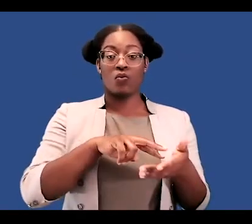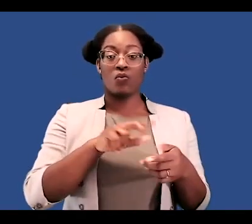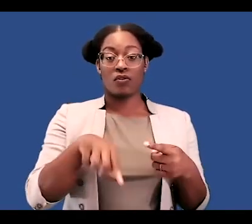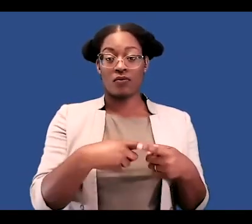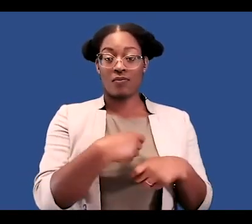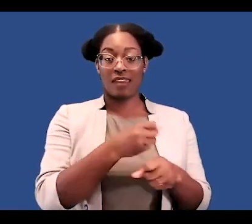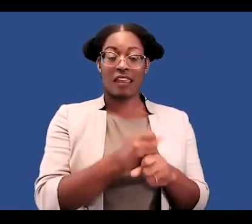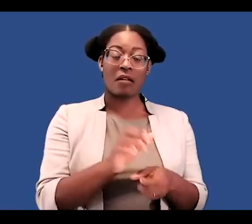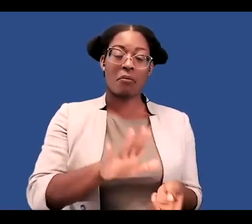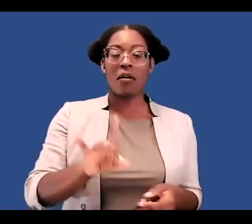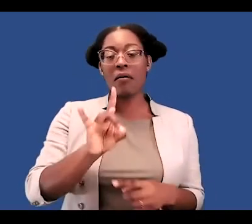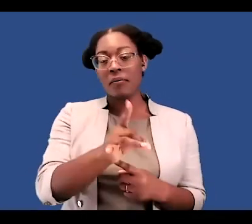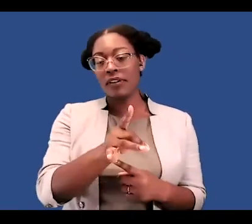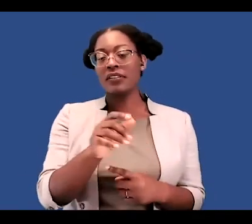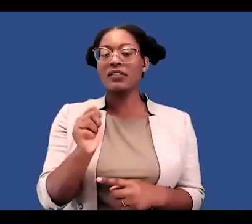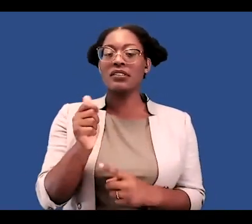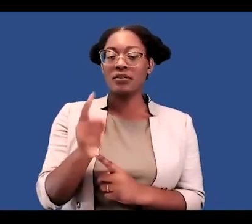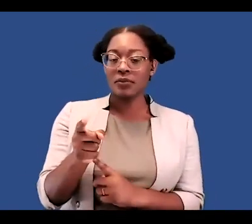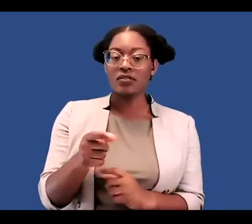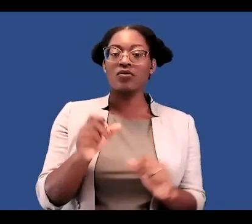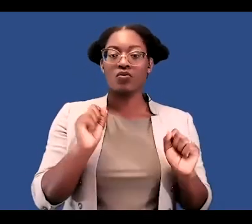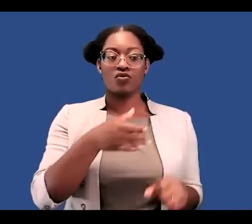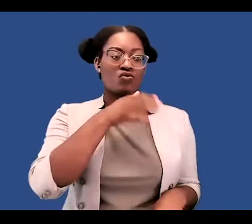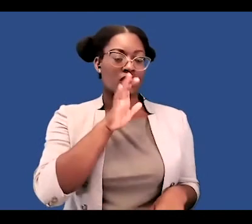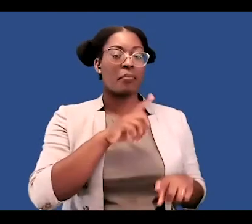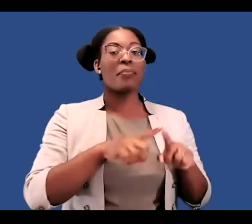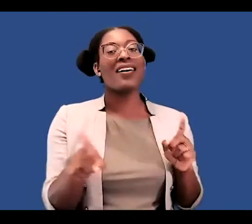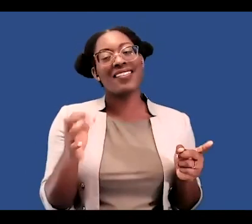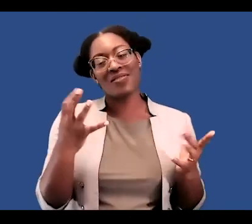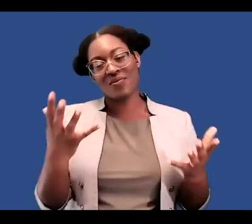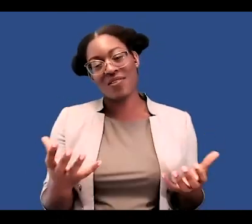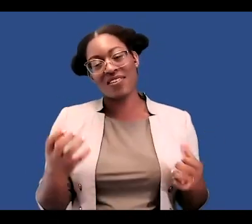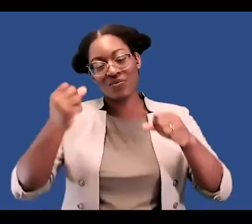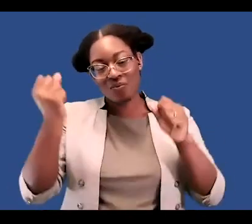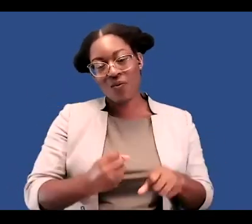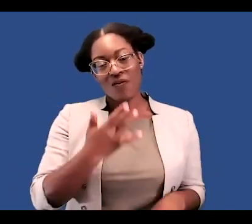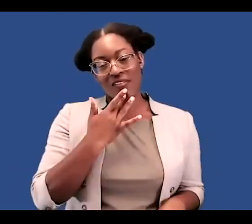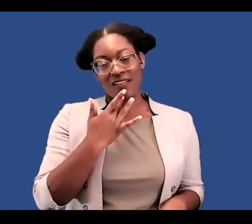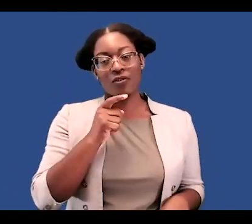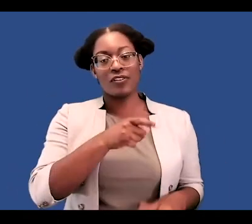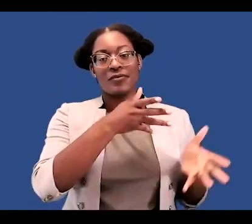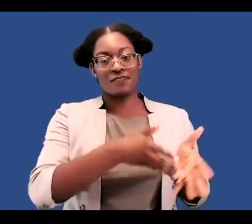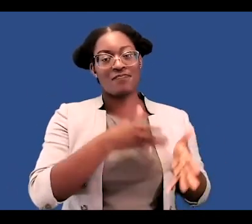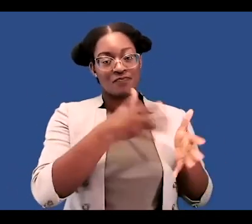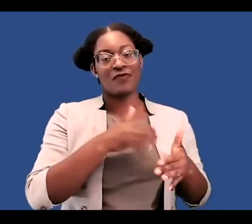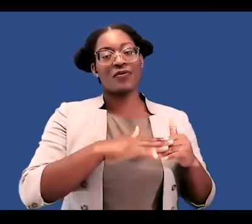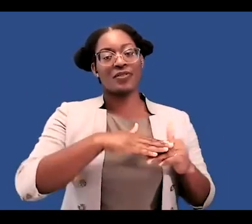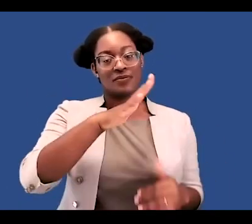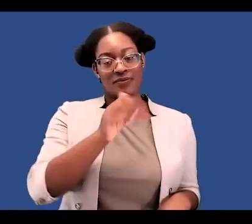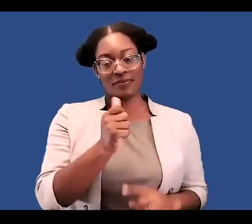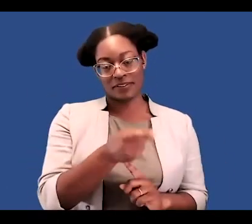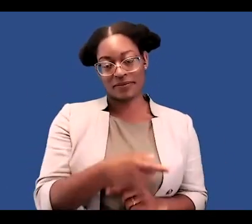if you want more power in the flavor, they need to sit longer. Got that? Okay, so those are